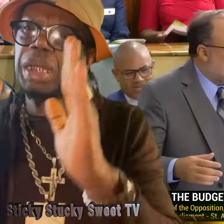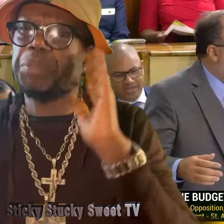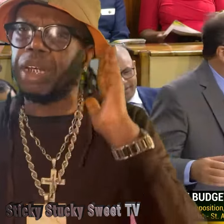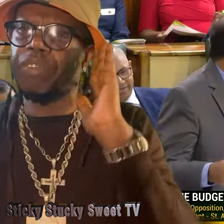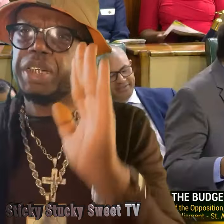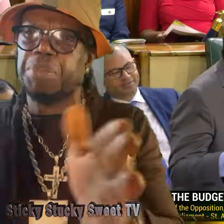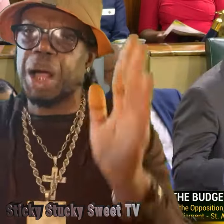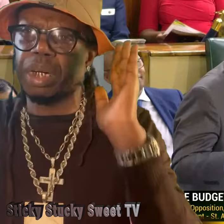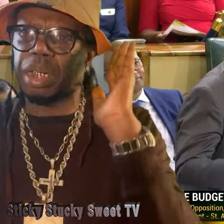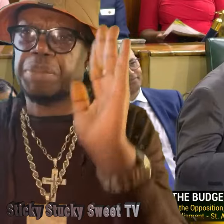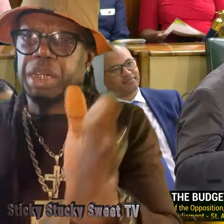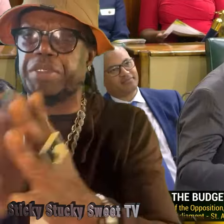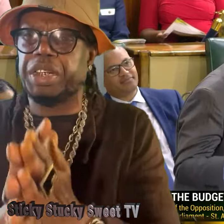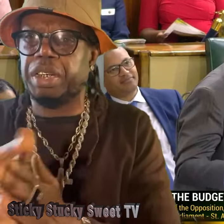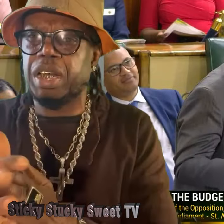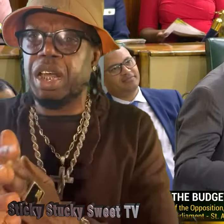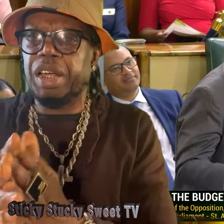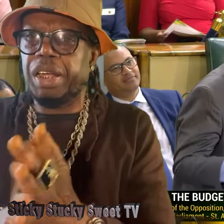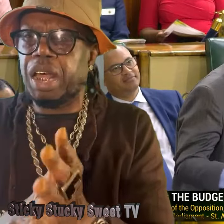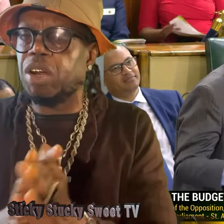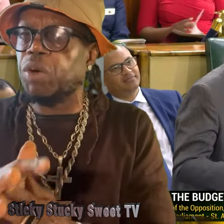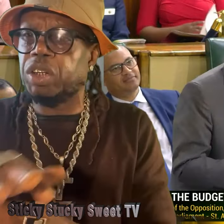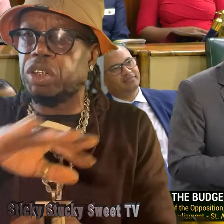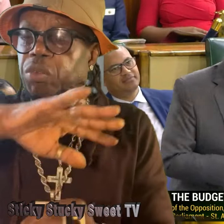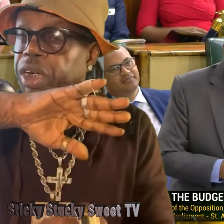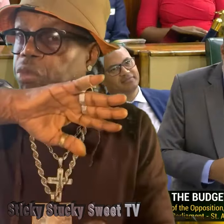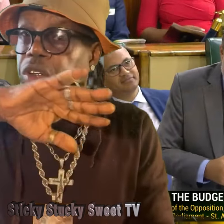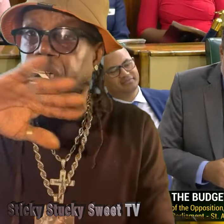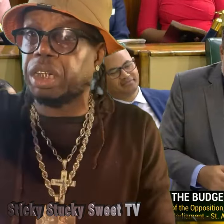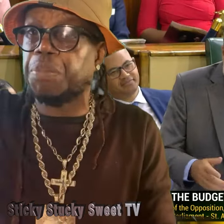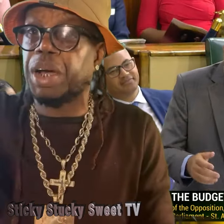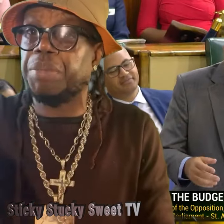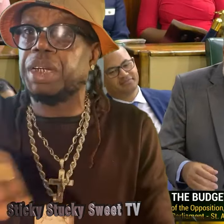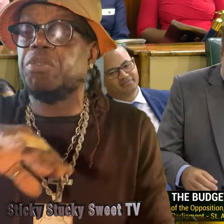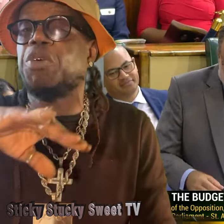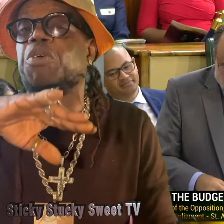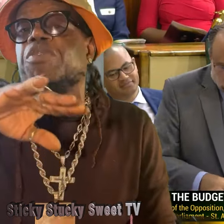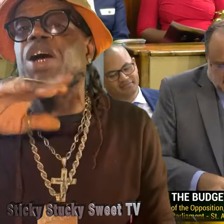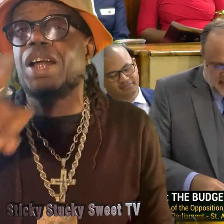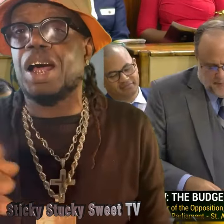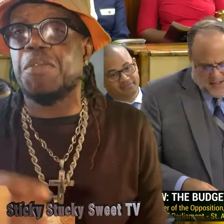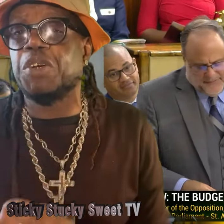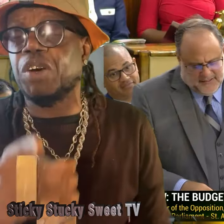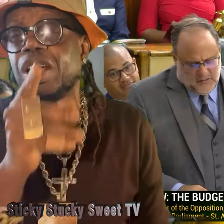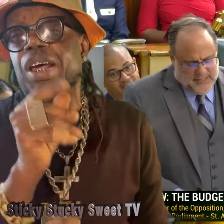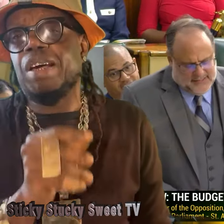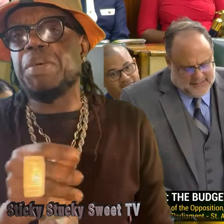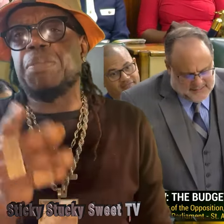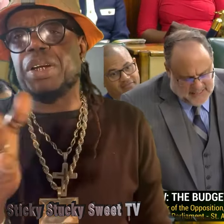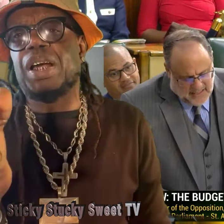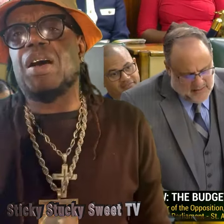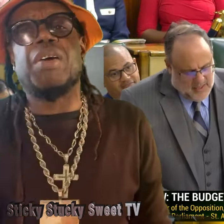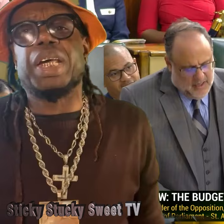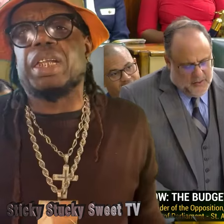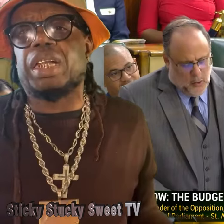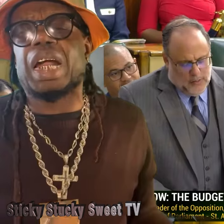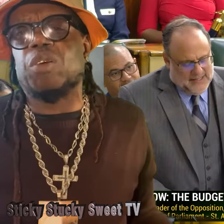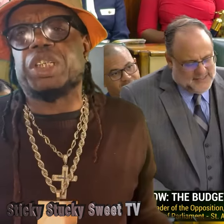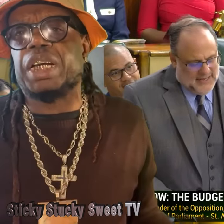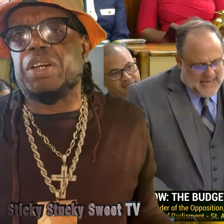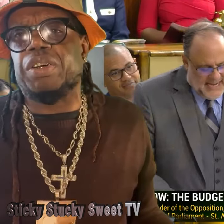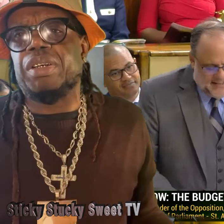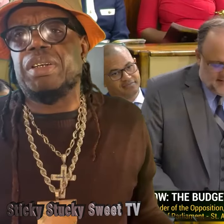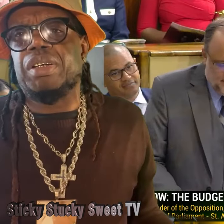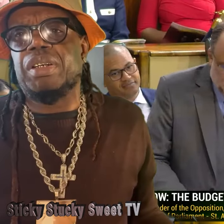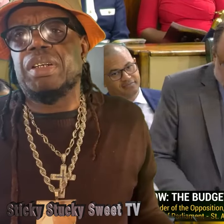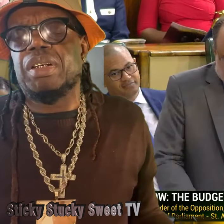bang the same thing every day, bang the same thing every day. And when you sit in parliament, people are going to have you. People, how easy